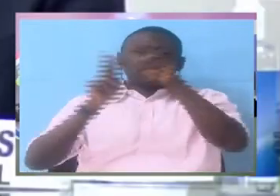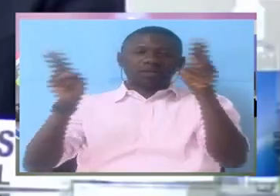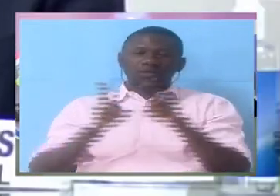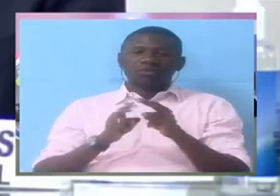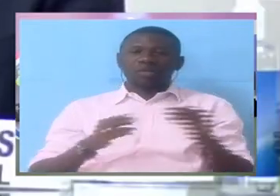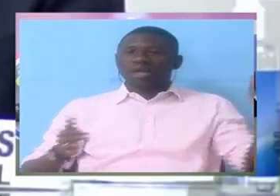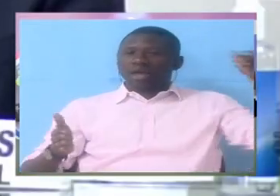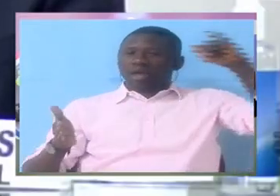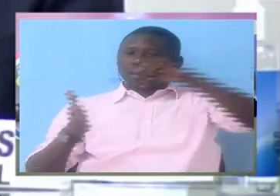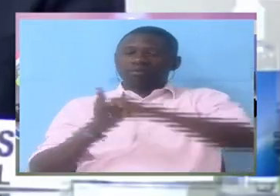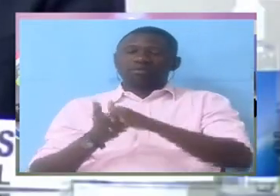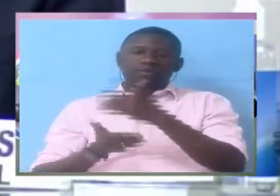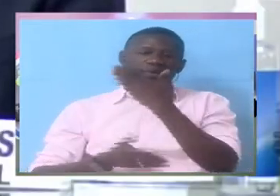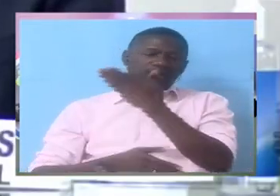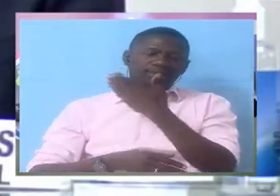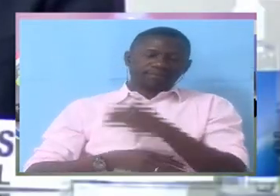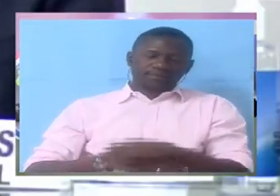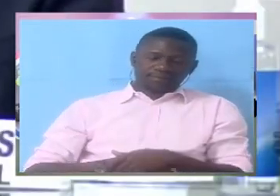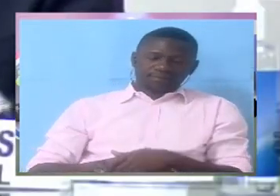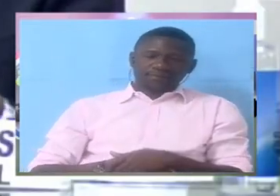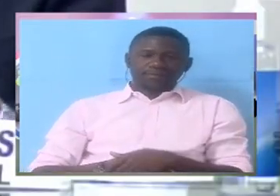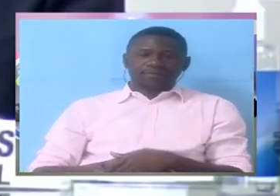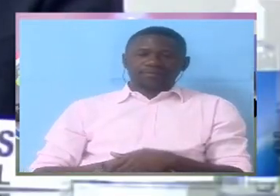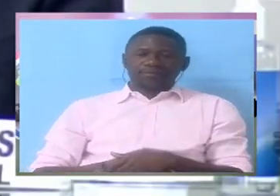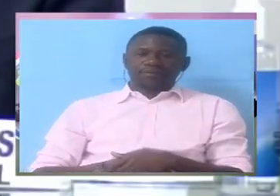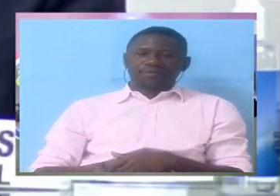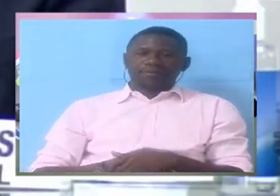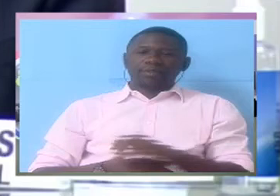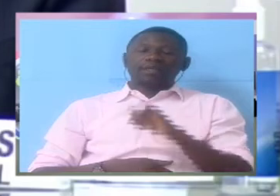laji dulato. Yeah. Let's proceed. And in